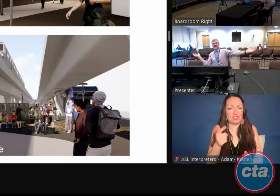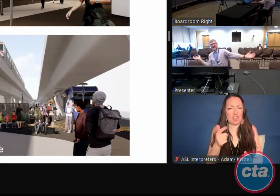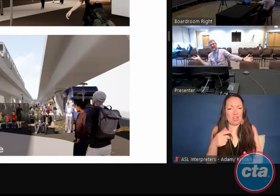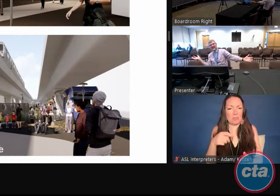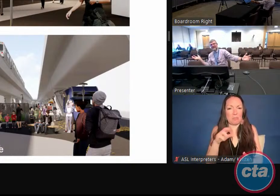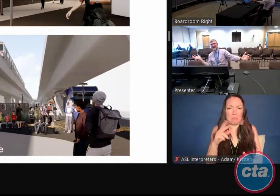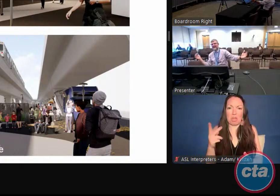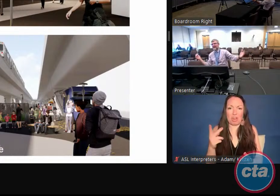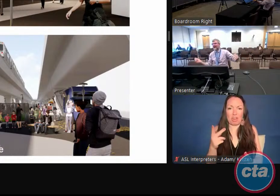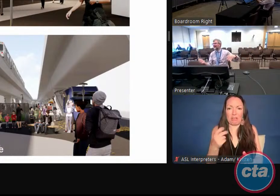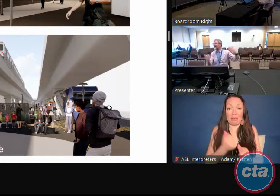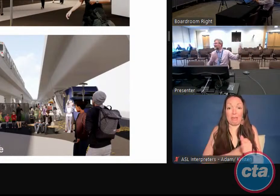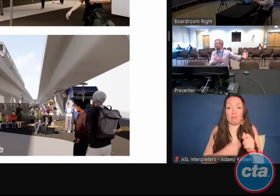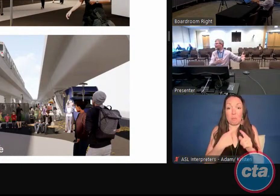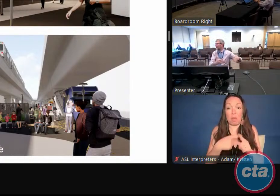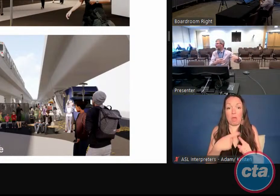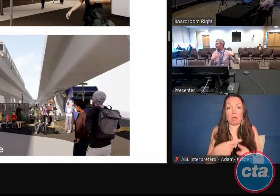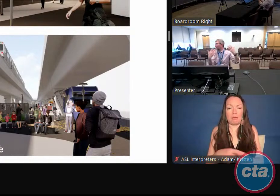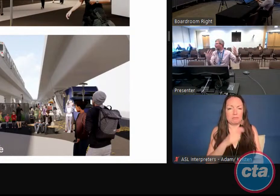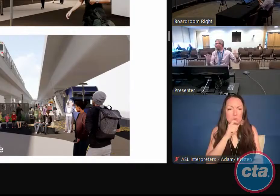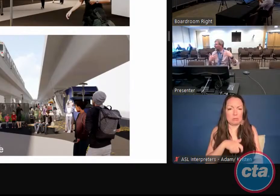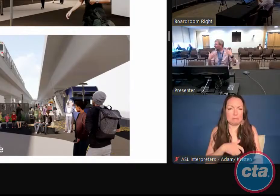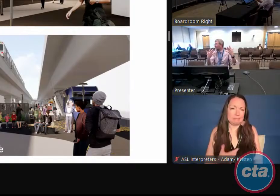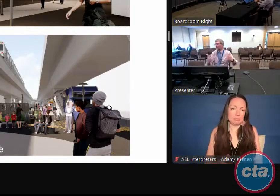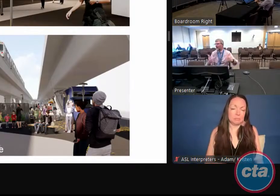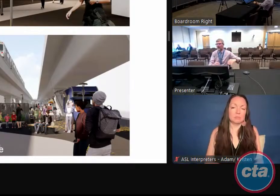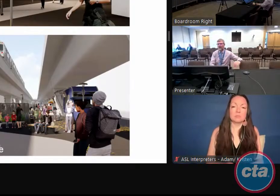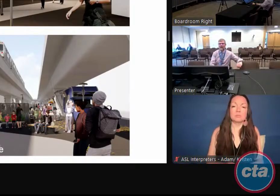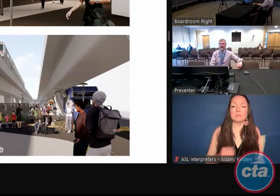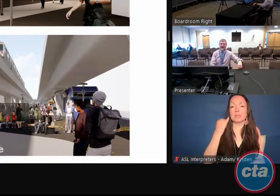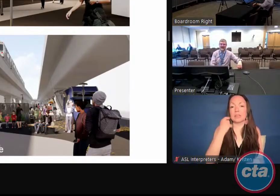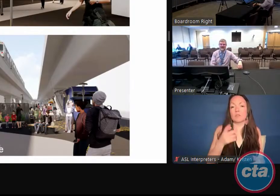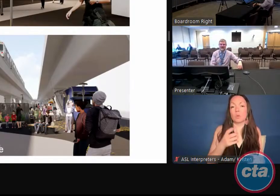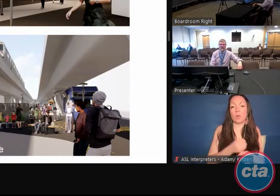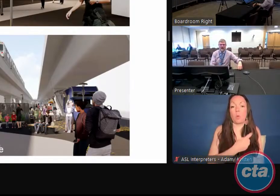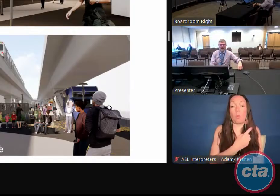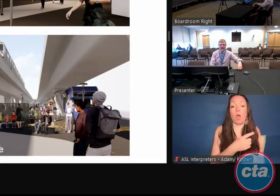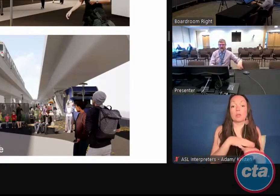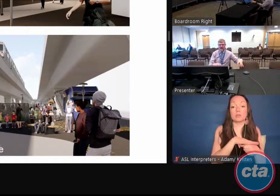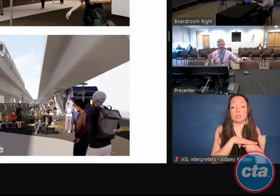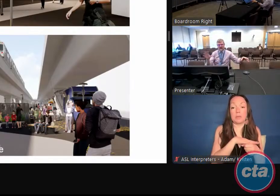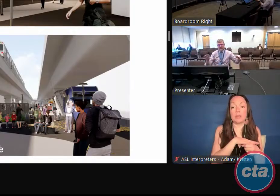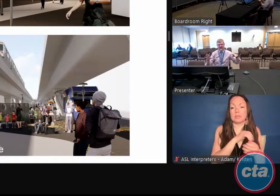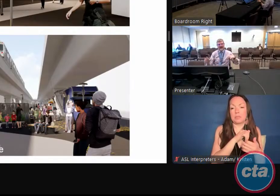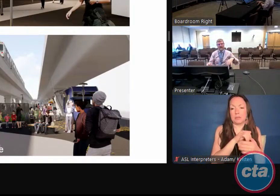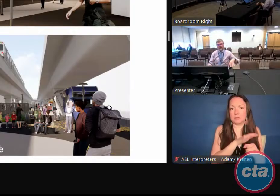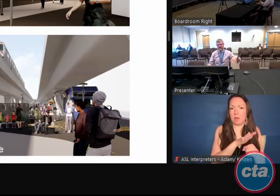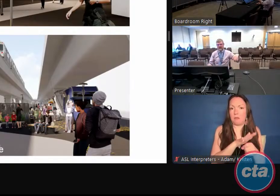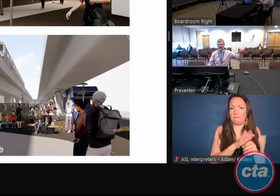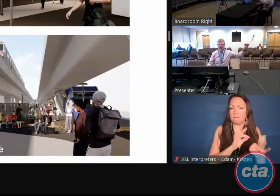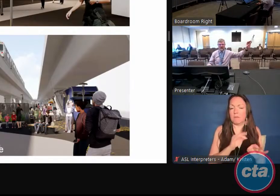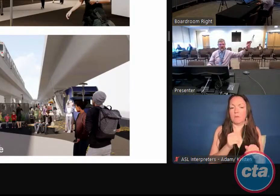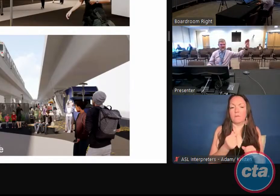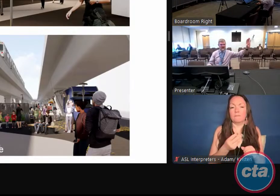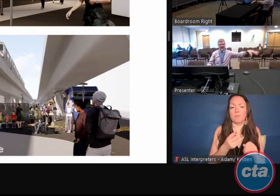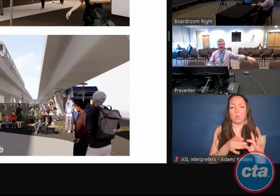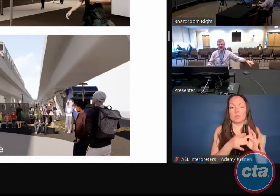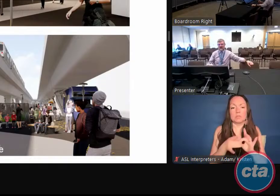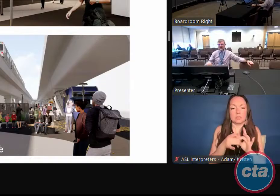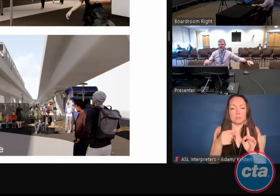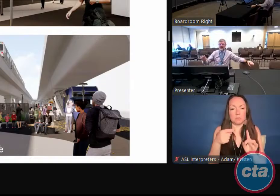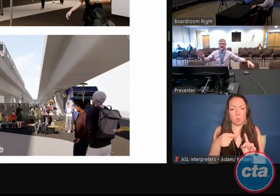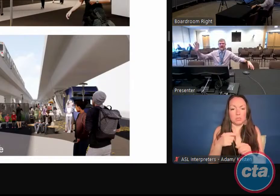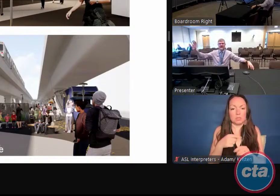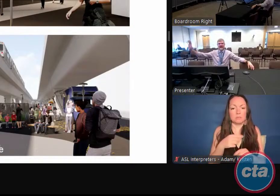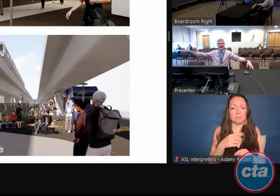park somewhere in this path that the path gets you to, then you've kind of met the spirit of what we want out of that. So there's a bunch of little tie-in points. There's a dog park scattered here.